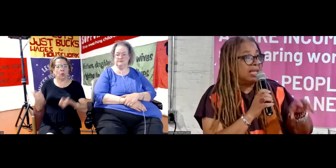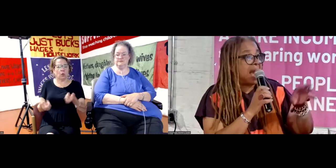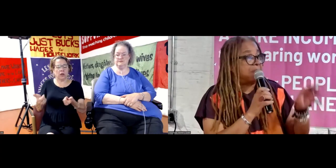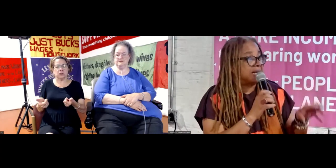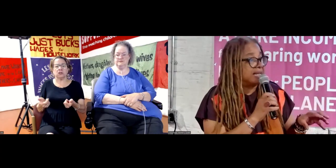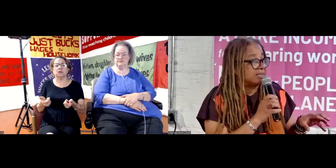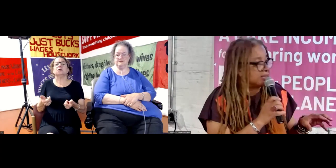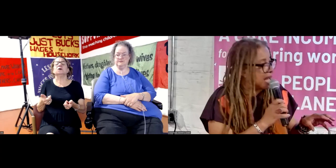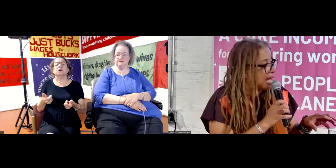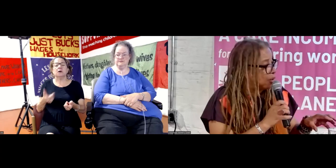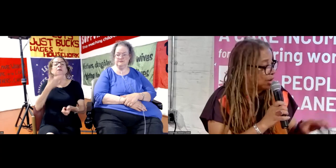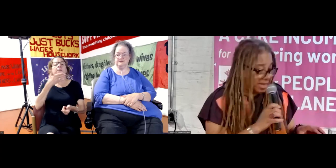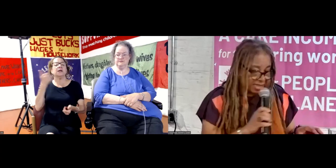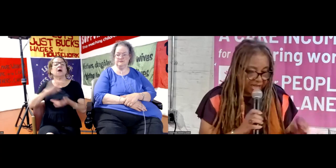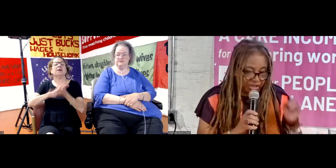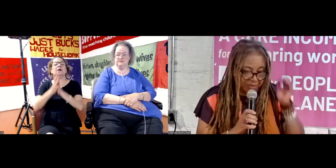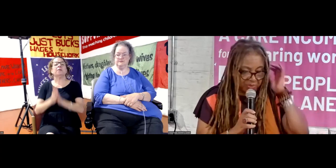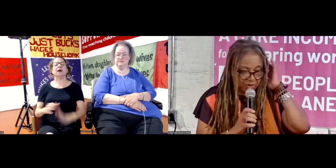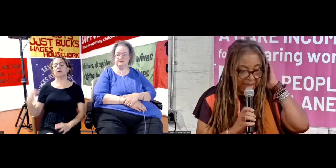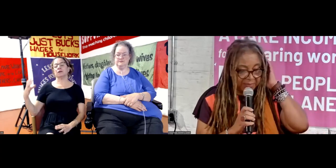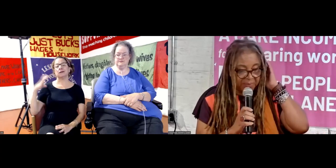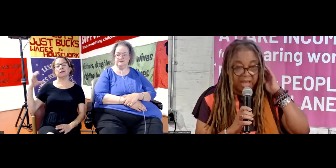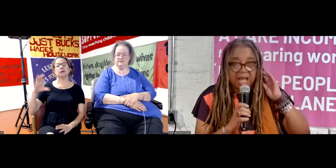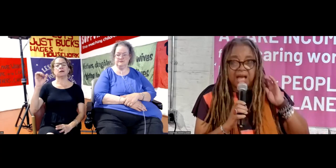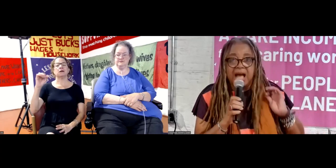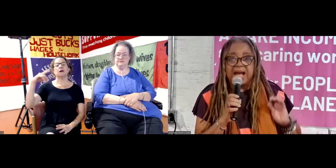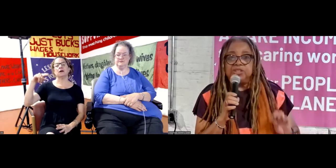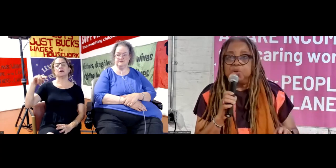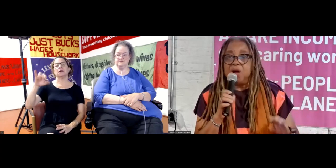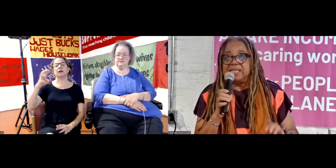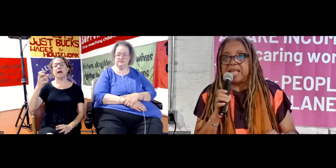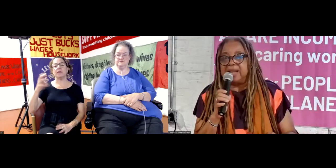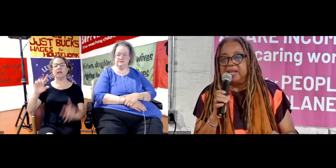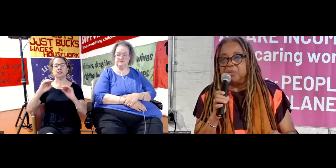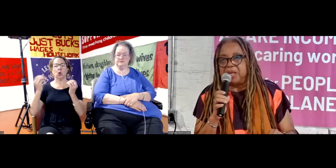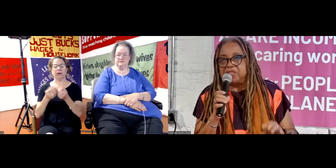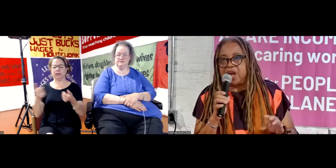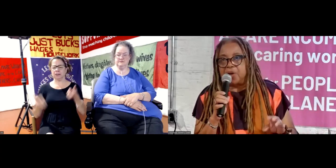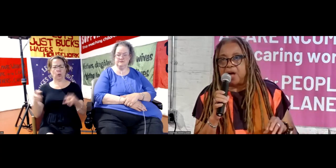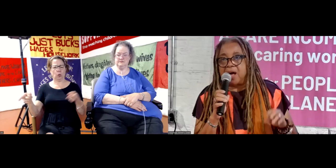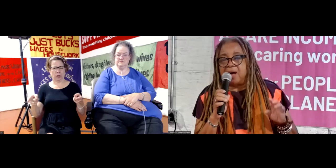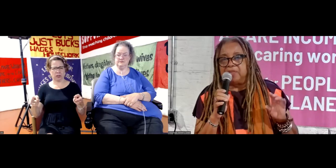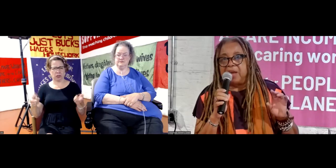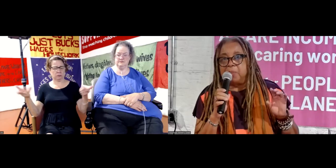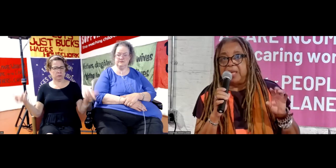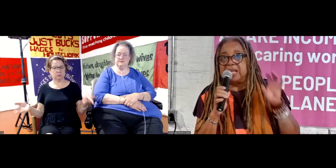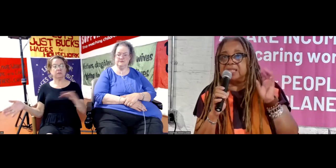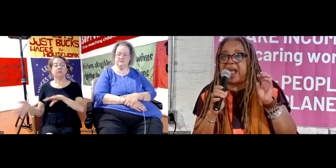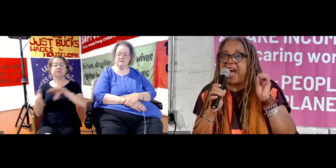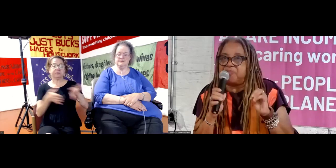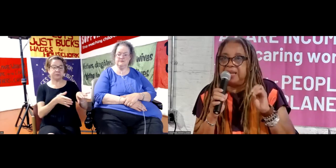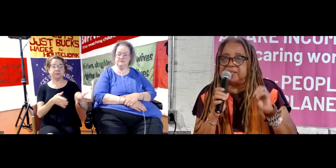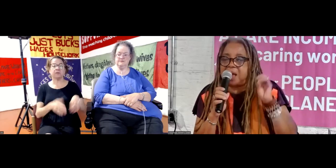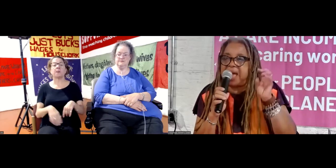better capitalist organization, right? I do wanna say a little bit though, that because